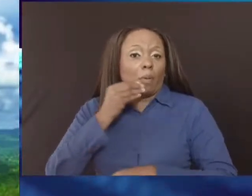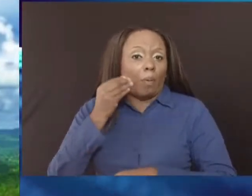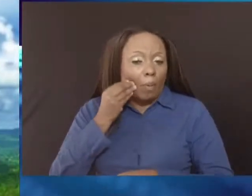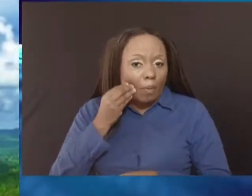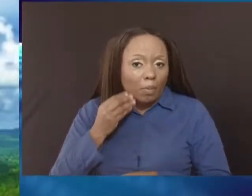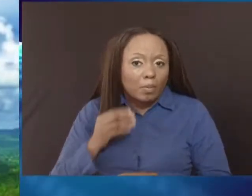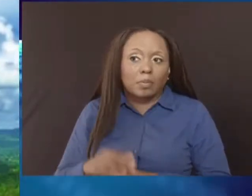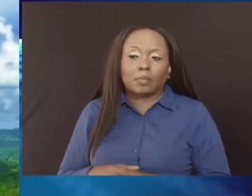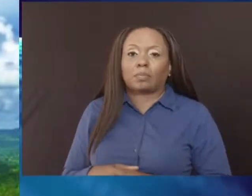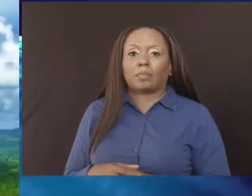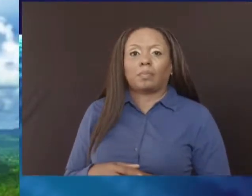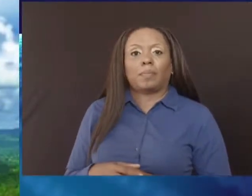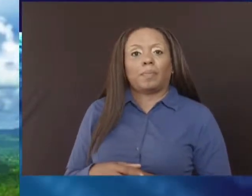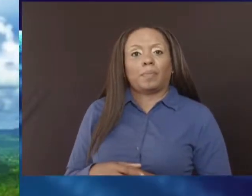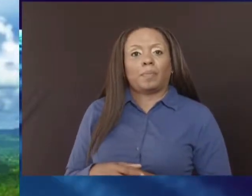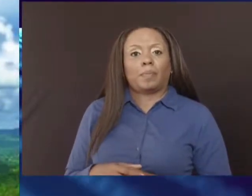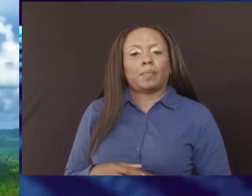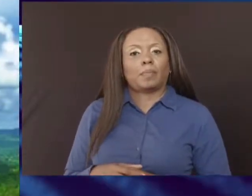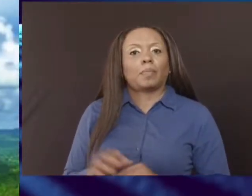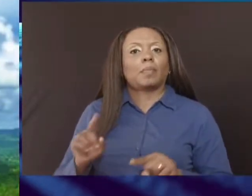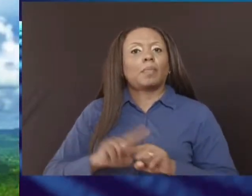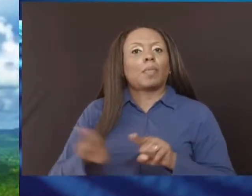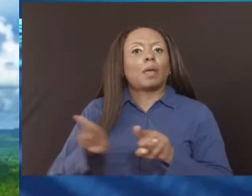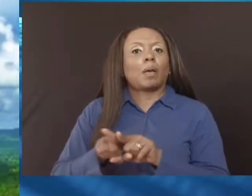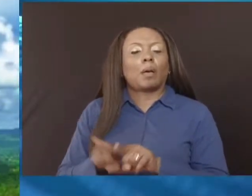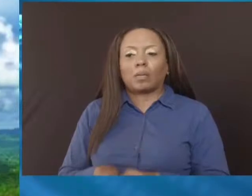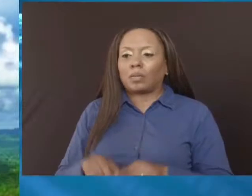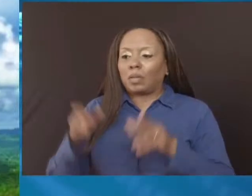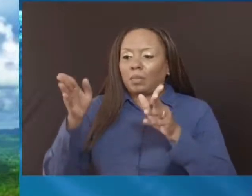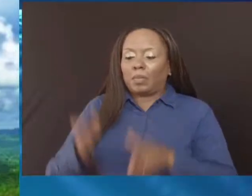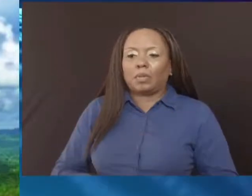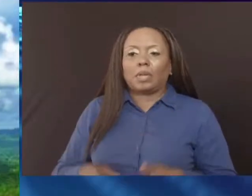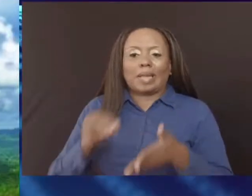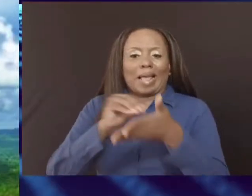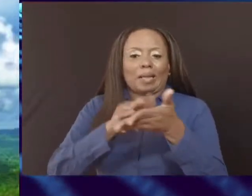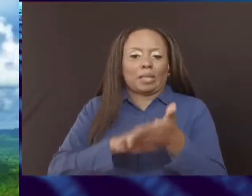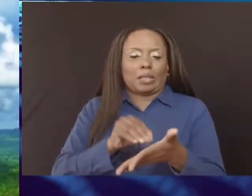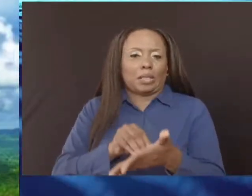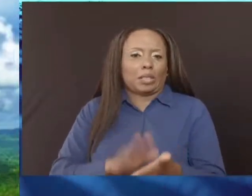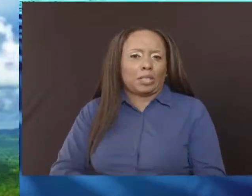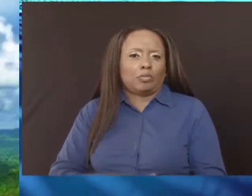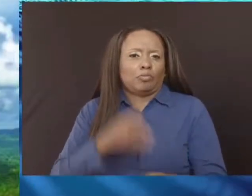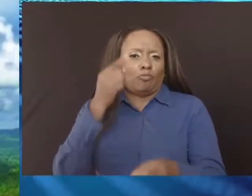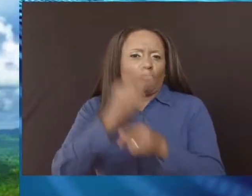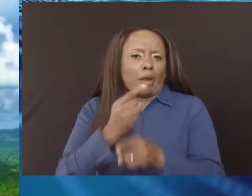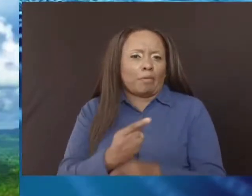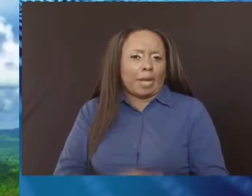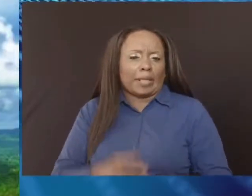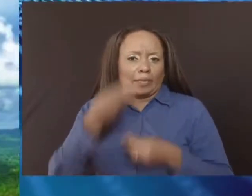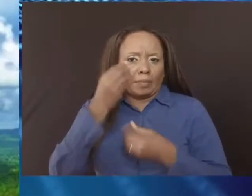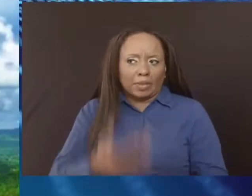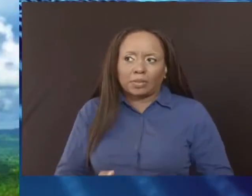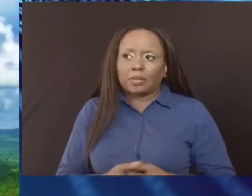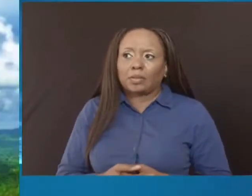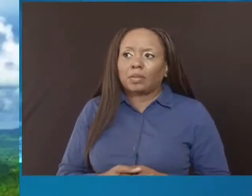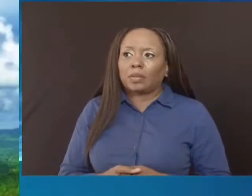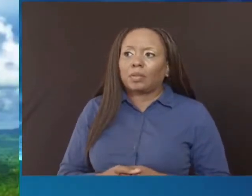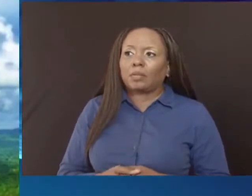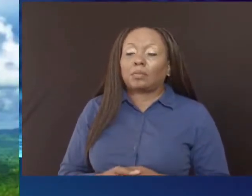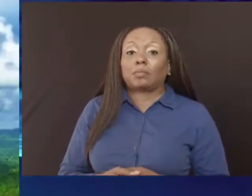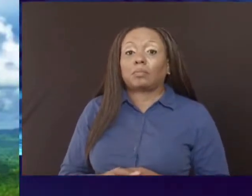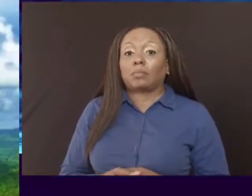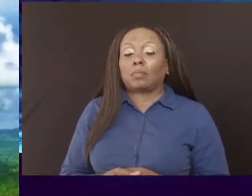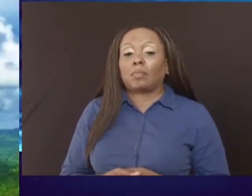pathologist in terms of documenting or doing an autopsy. As Dr. Best said, we do not perform autopsies here in Barbados